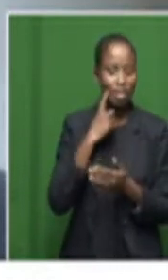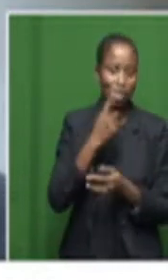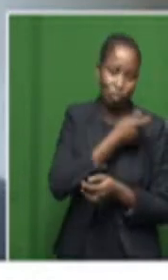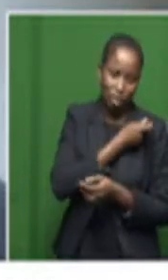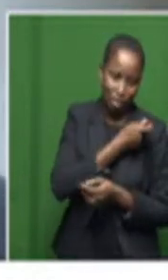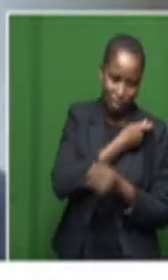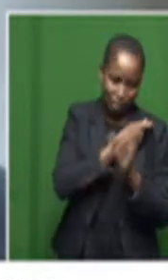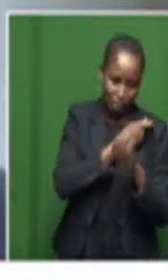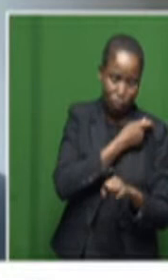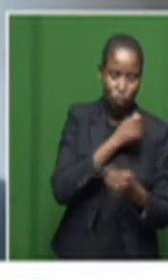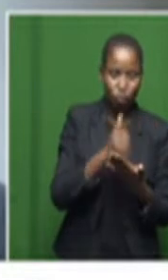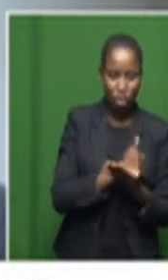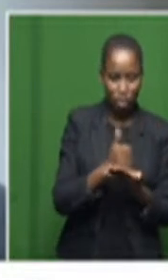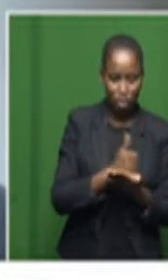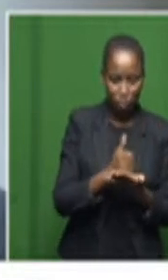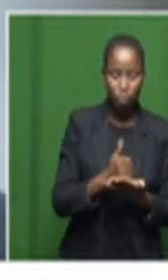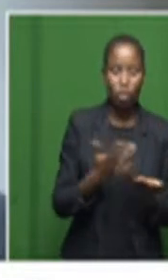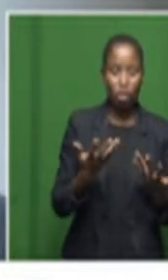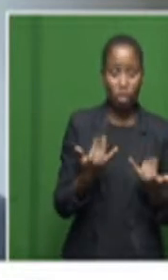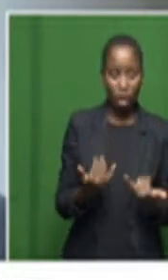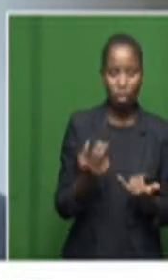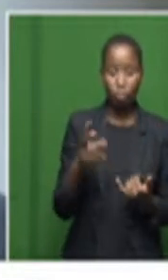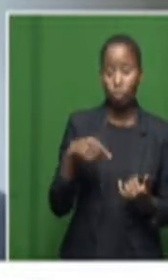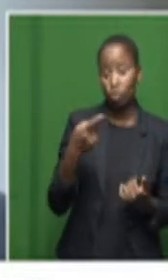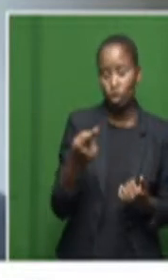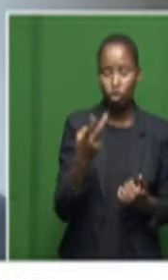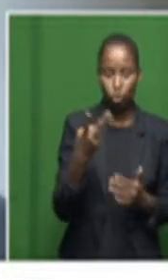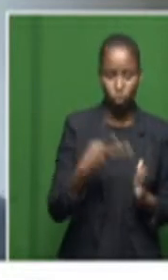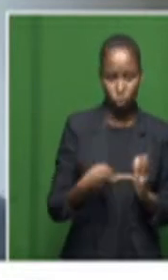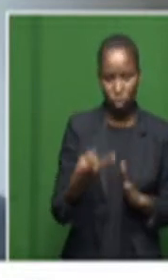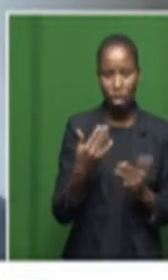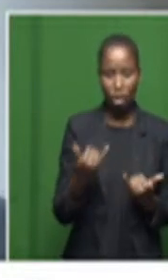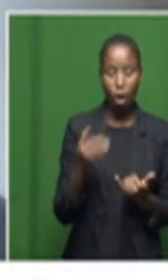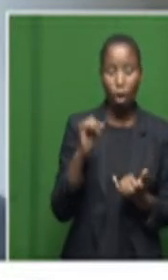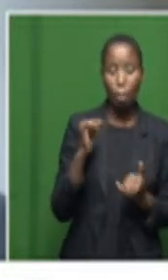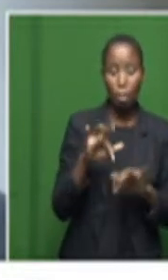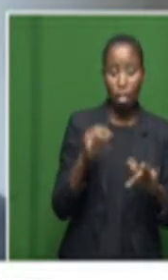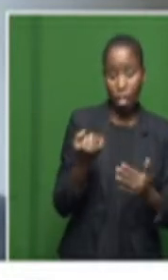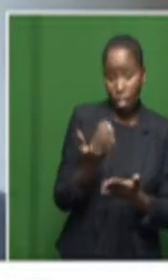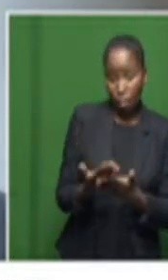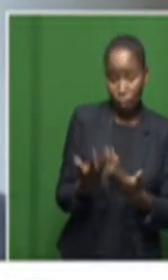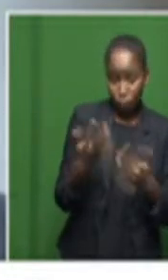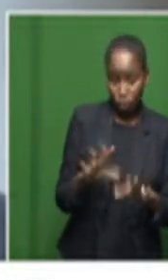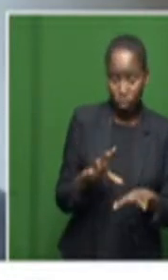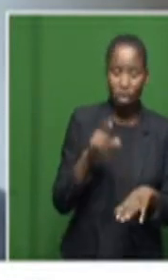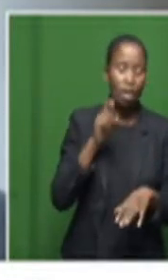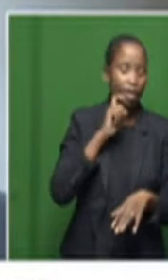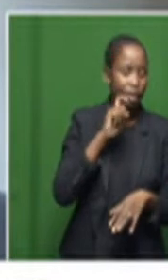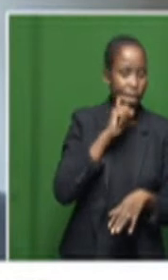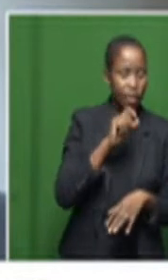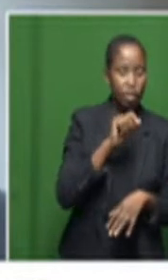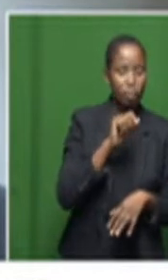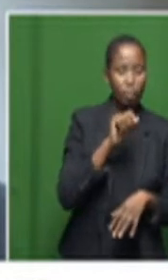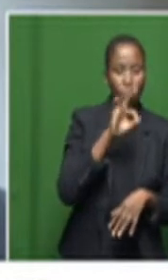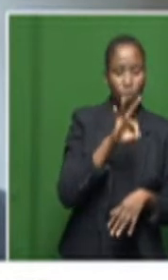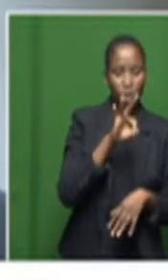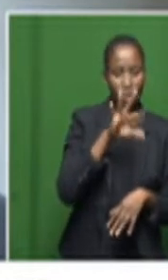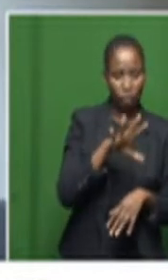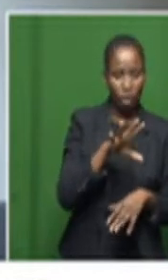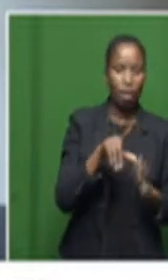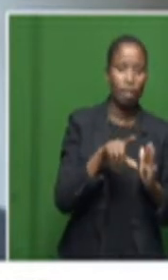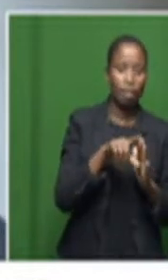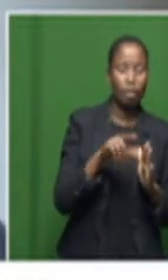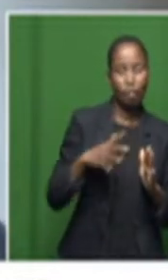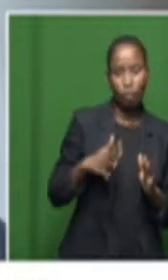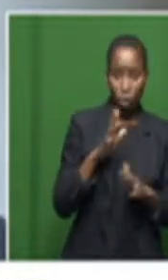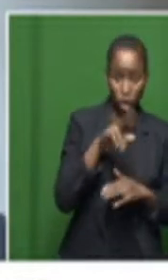So for the next 2 weeks, we are processing applications that come for people under the age of 35 who wish to